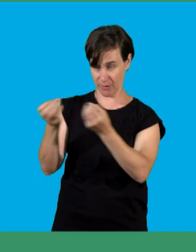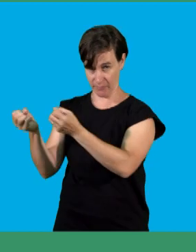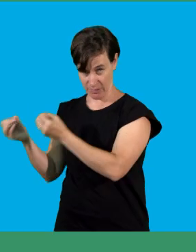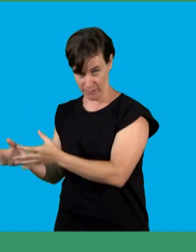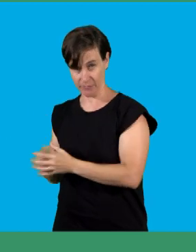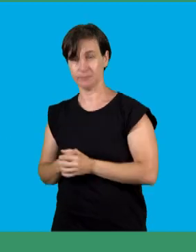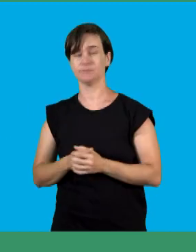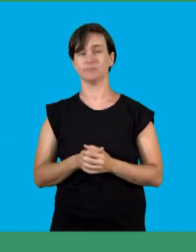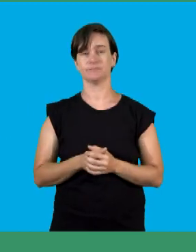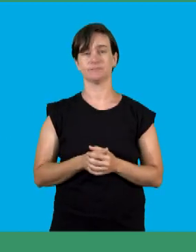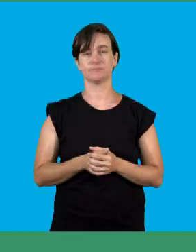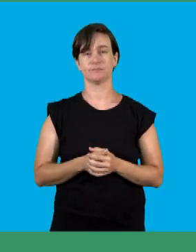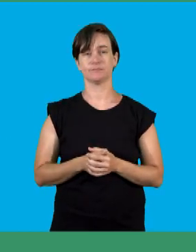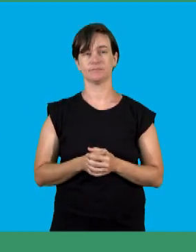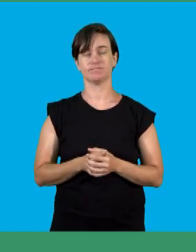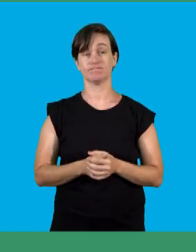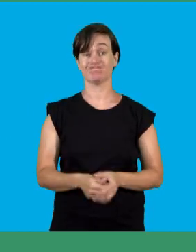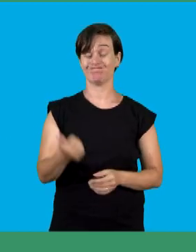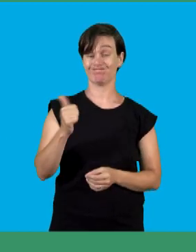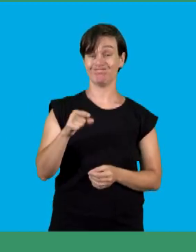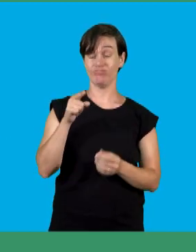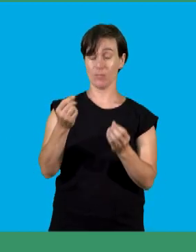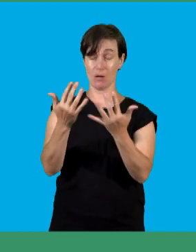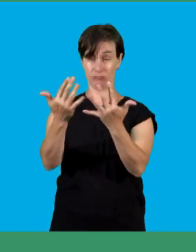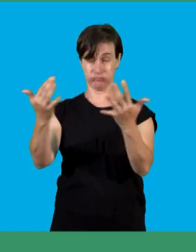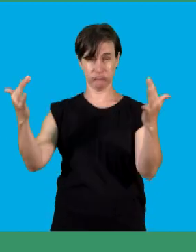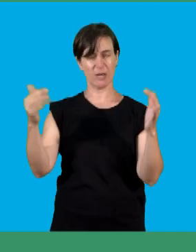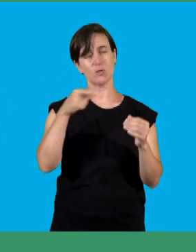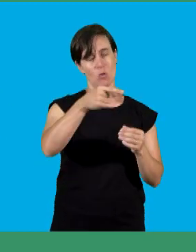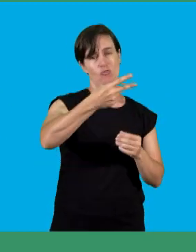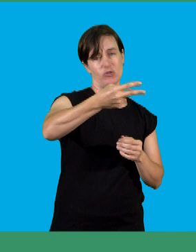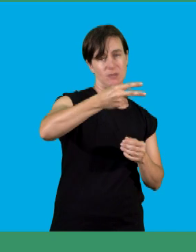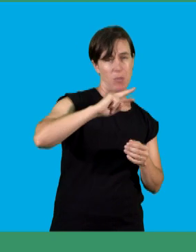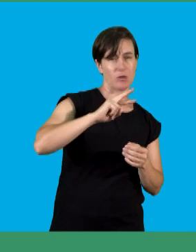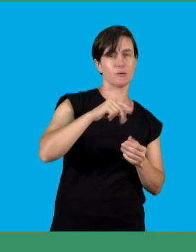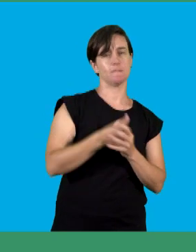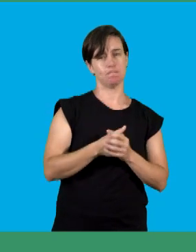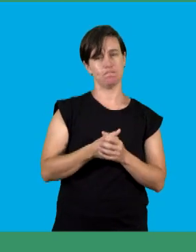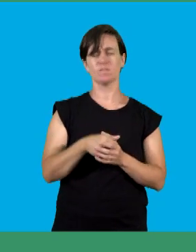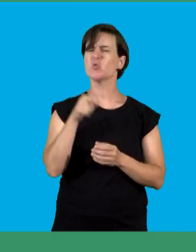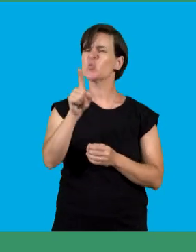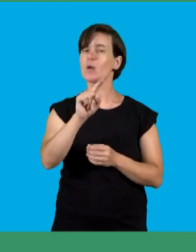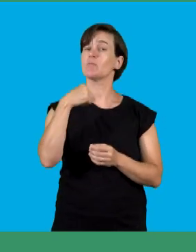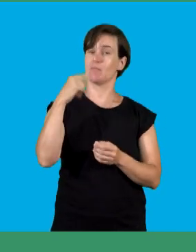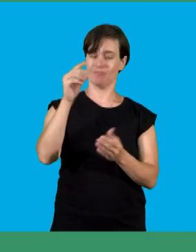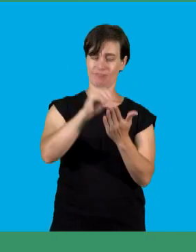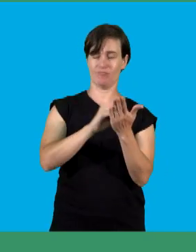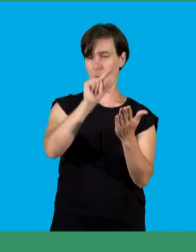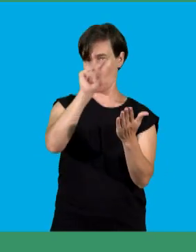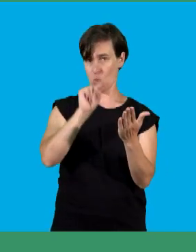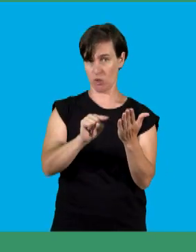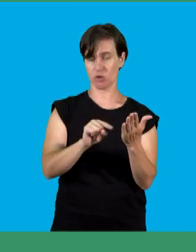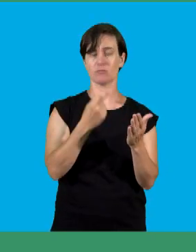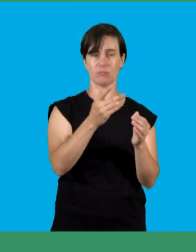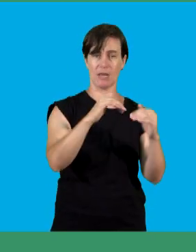panel. Right, number four, the panelist will respond We're responding to what? To the questionnaire